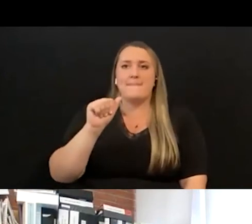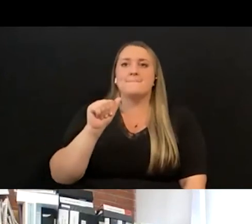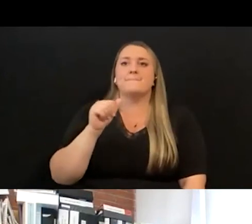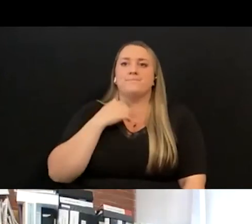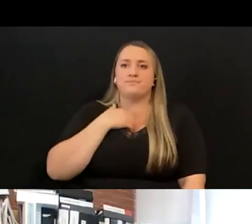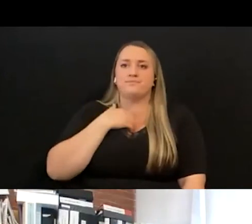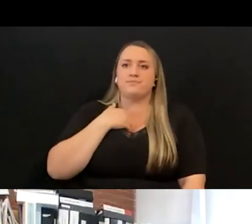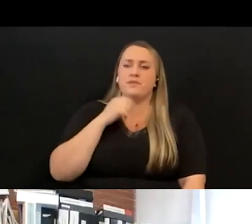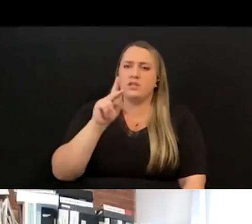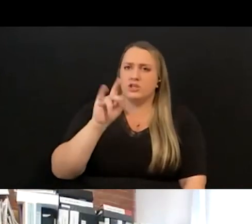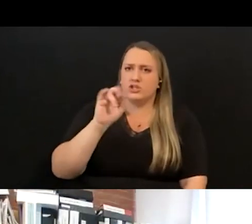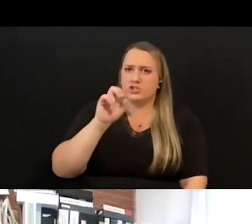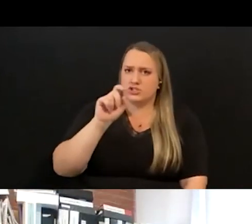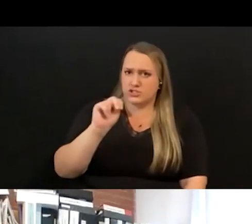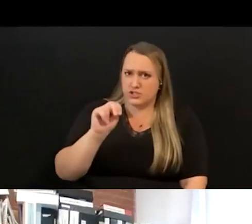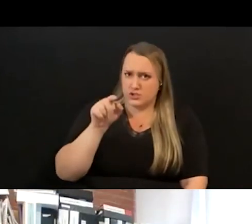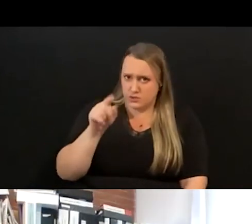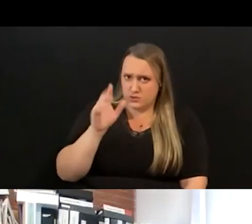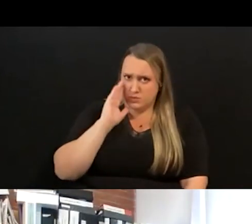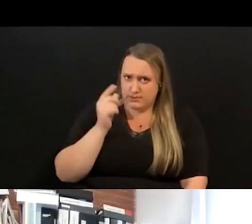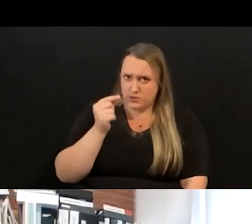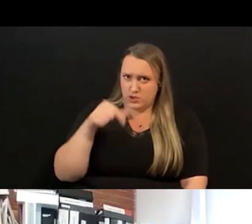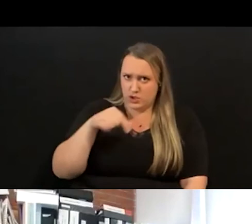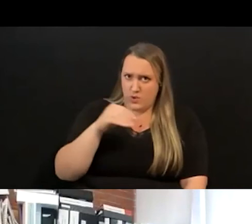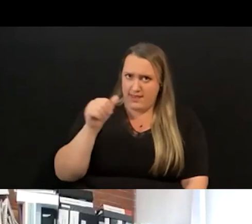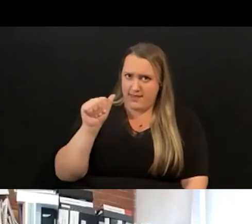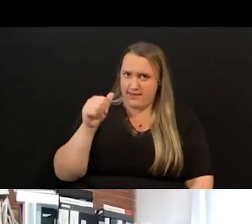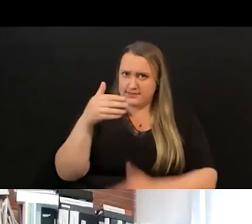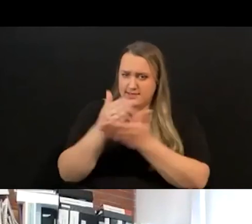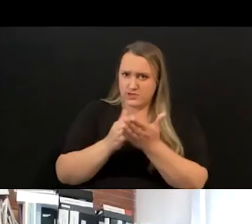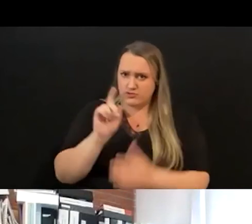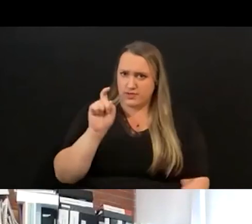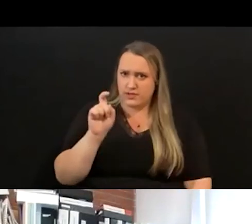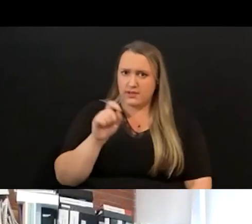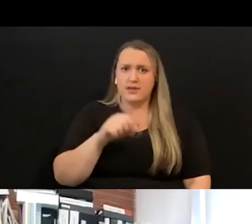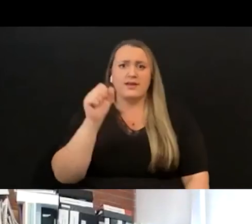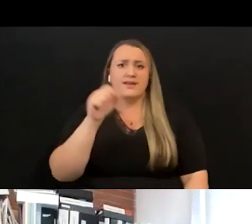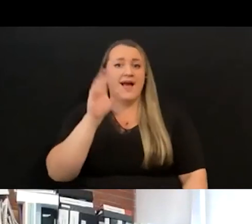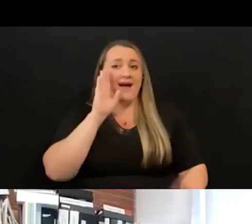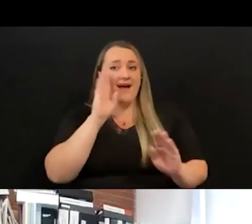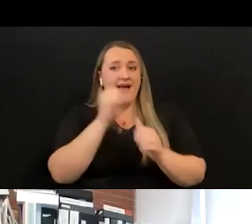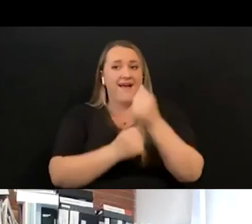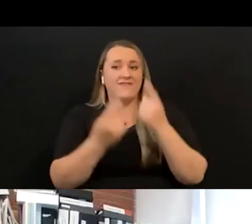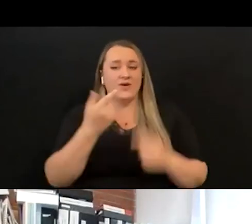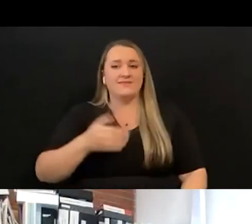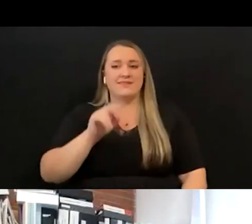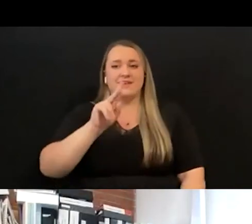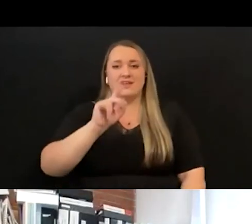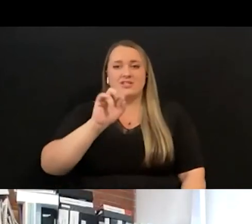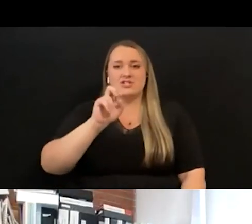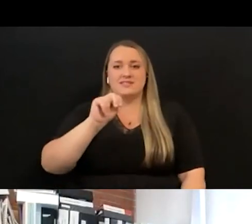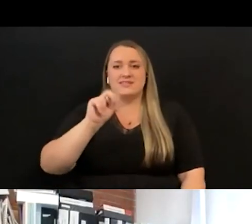Kirsten, are you going to do the Q&A section? Yeah, hi everyone. I'm Kirsten Vega from